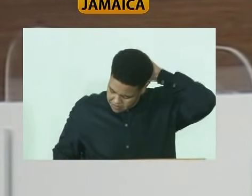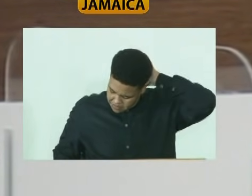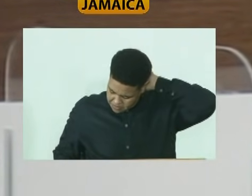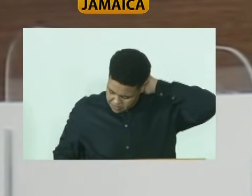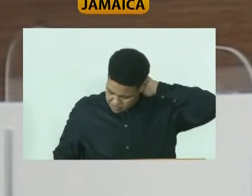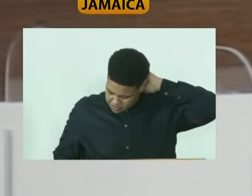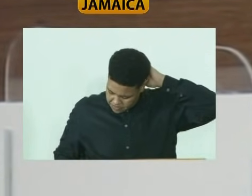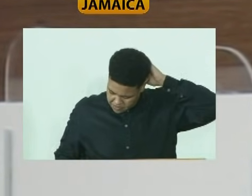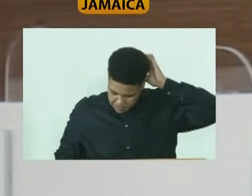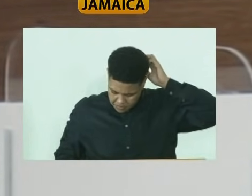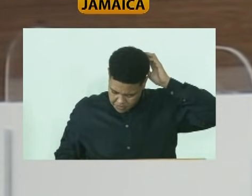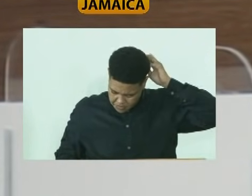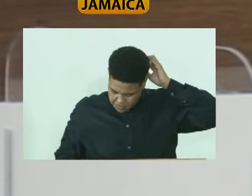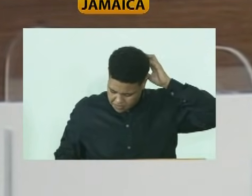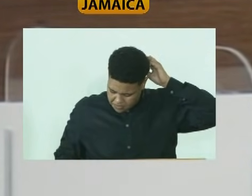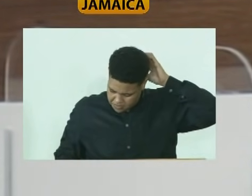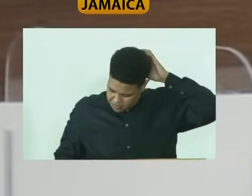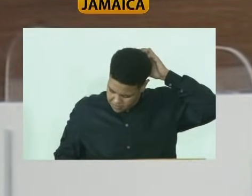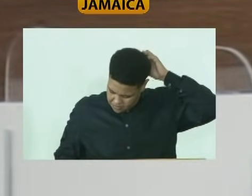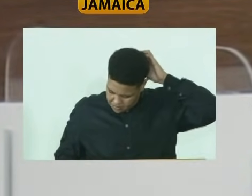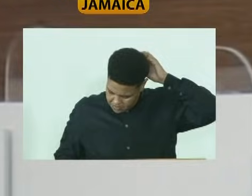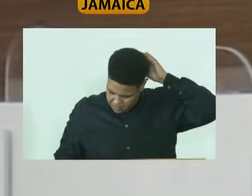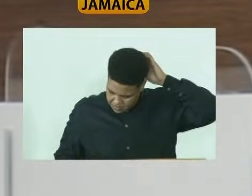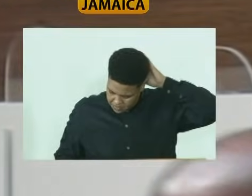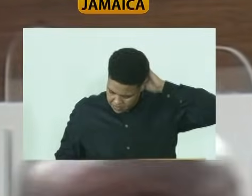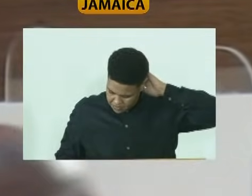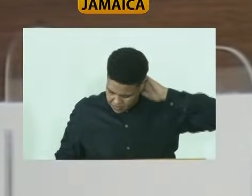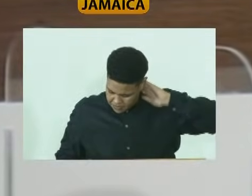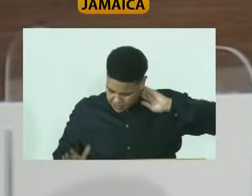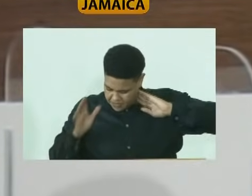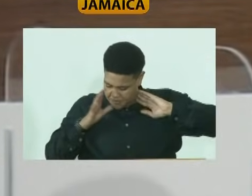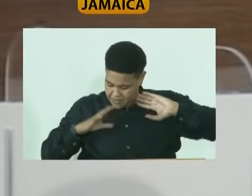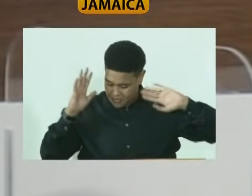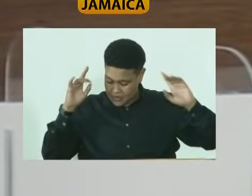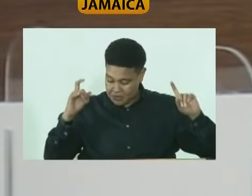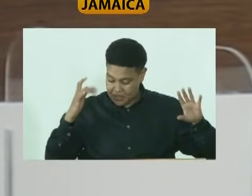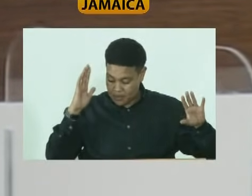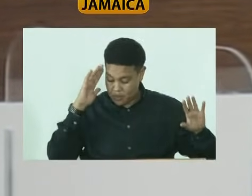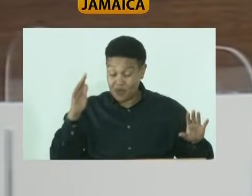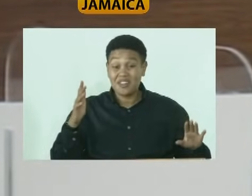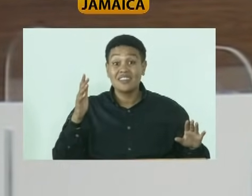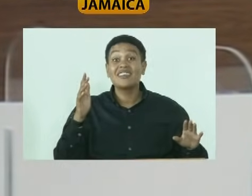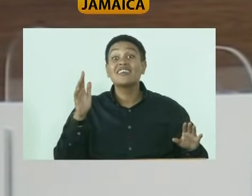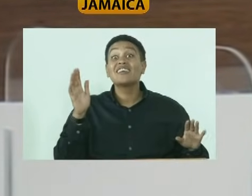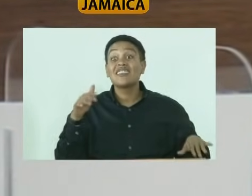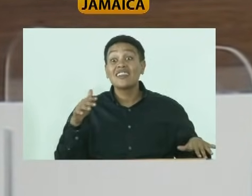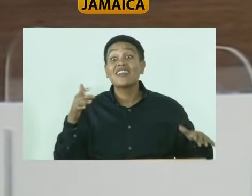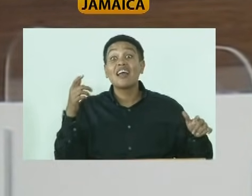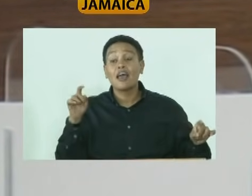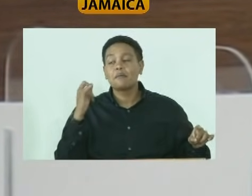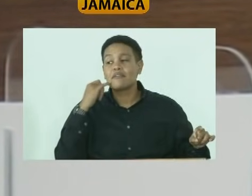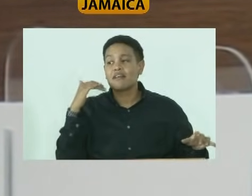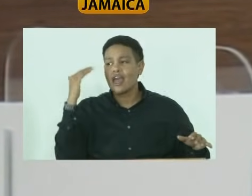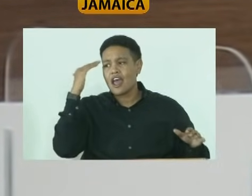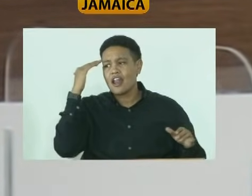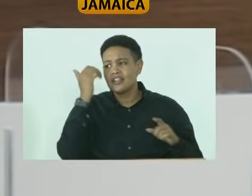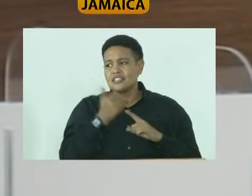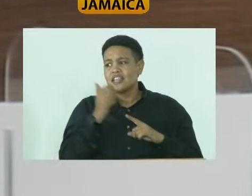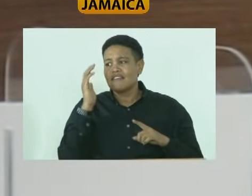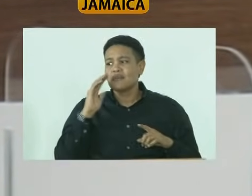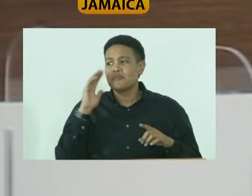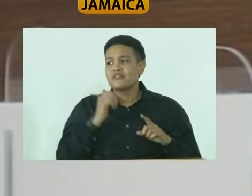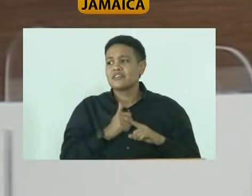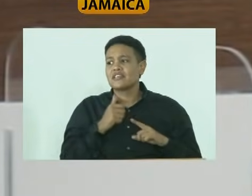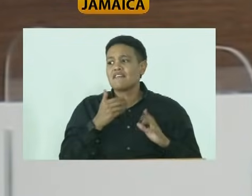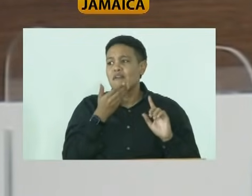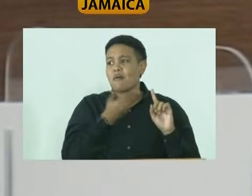Madam Speaker, it would be remiss of me if I did not acknowledge the previous